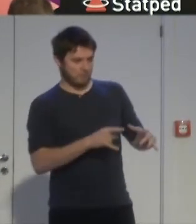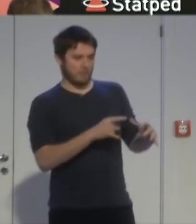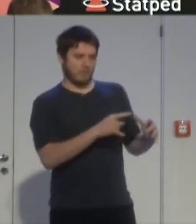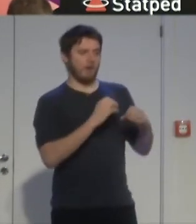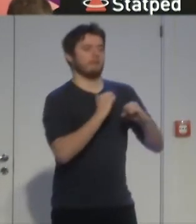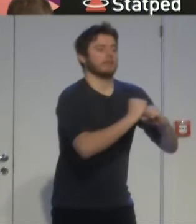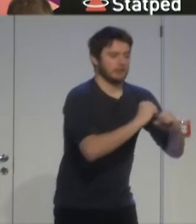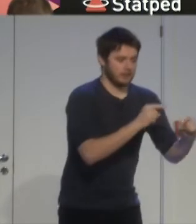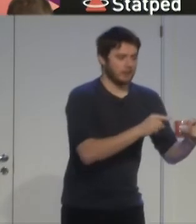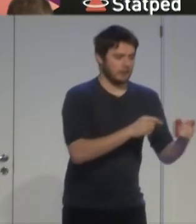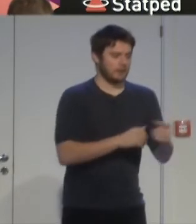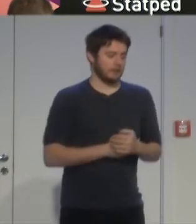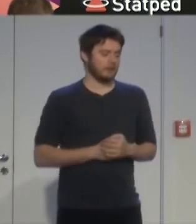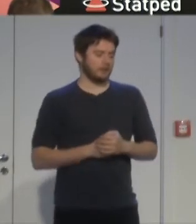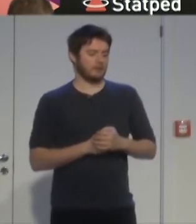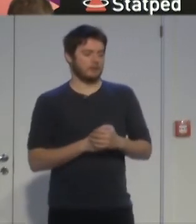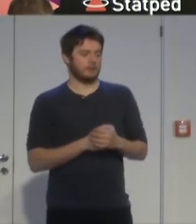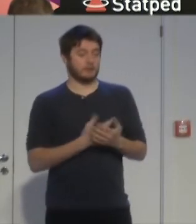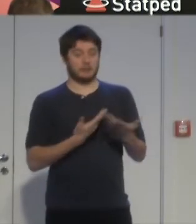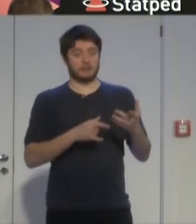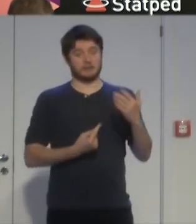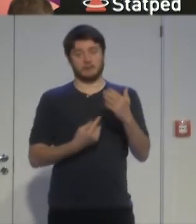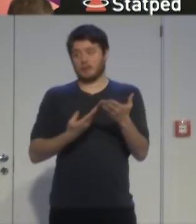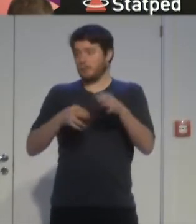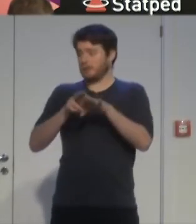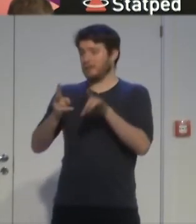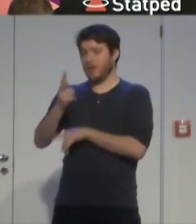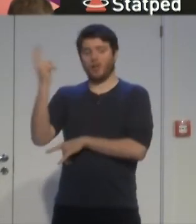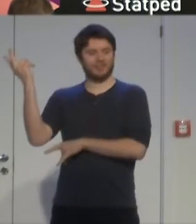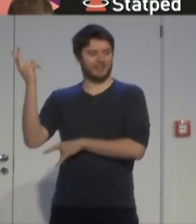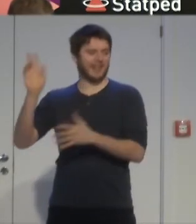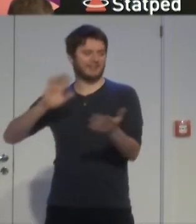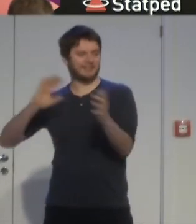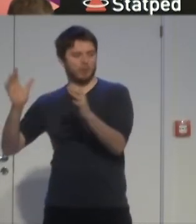It's prominently bodily tactile compared to other circumstances.